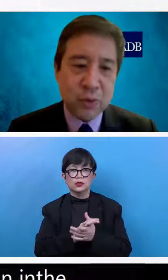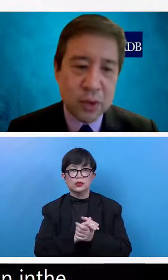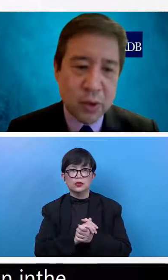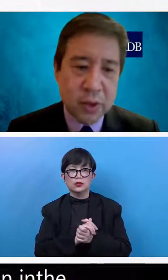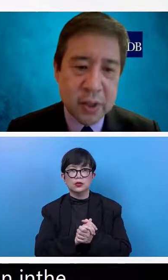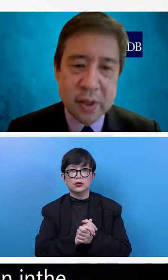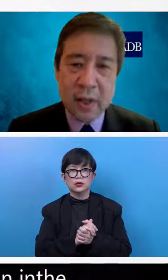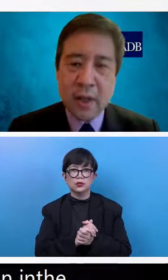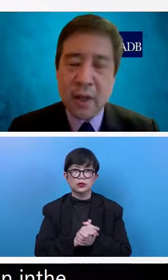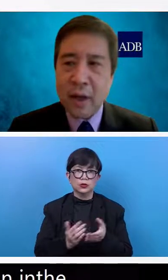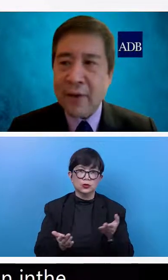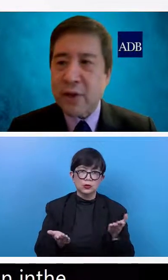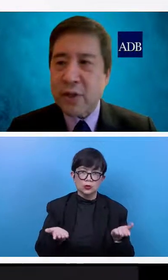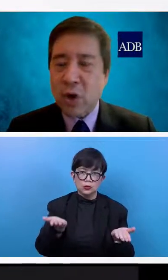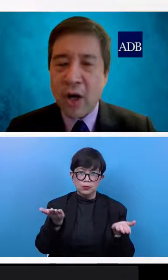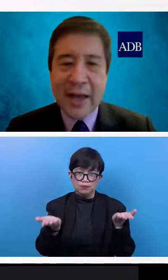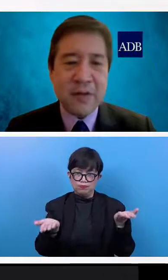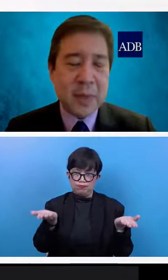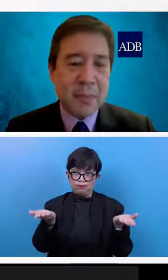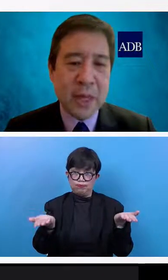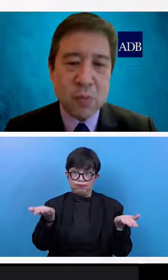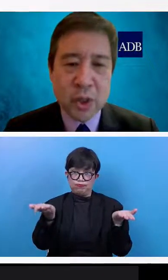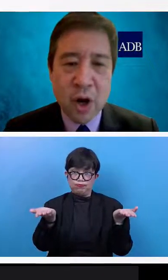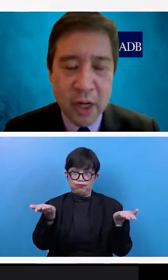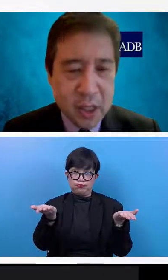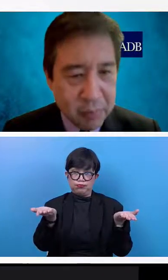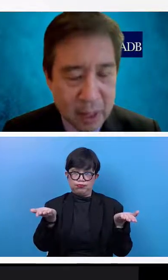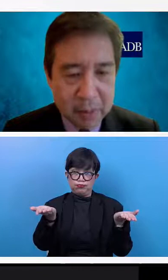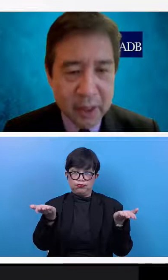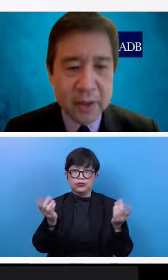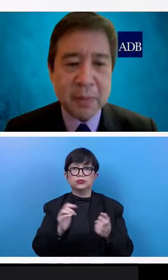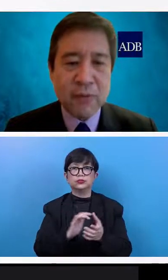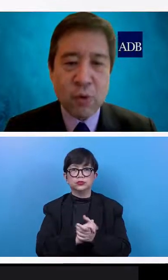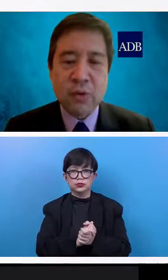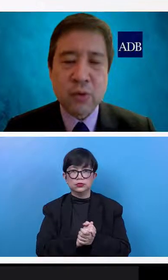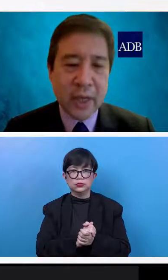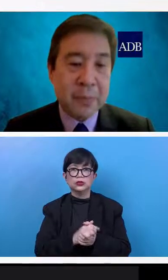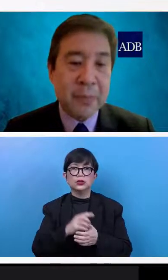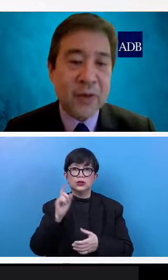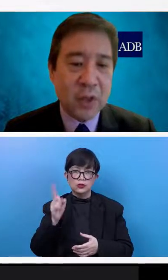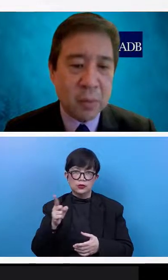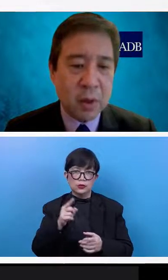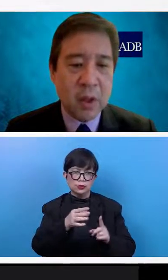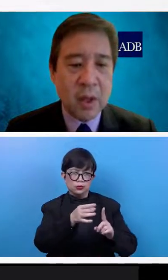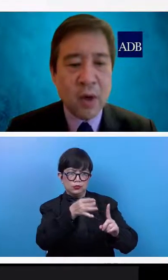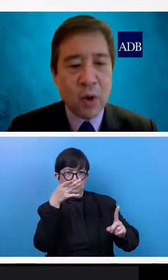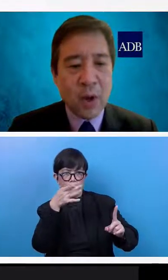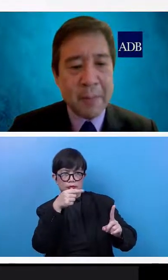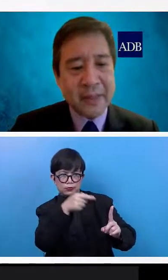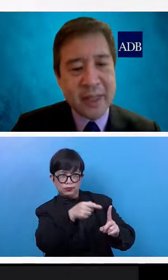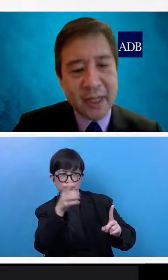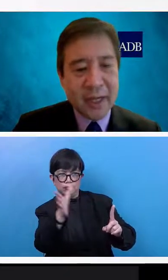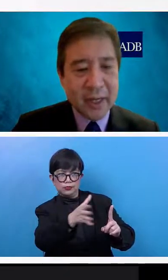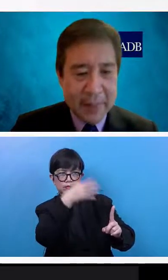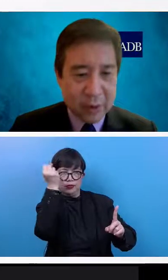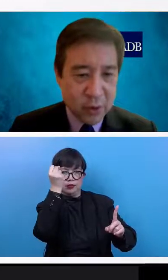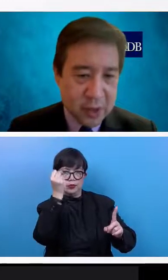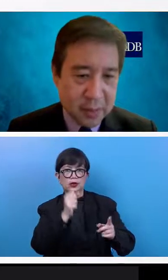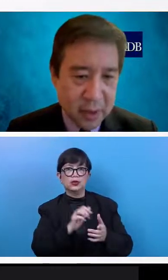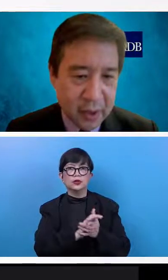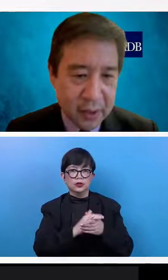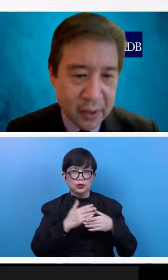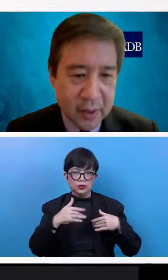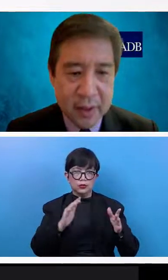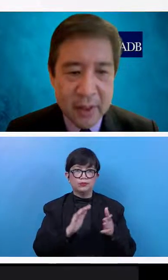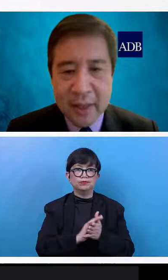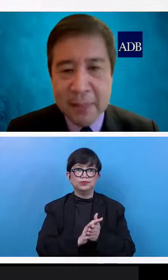scarce resources. Efforts are going to have to be much more targeted probably than before to really help the vulnerable while maintaining kind of macro